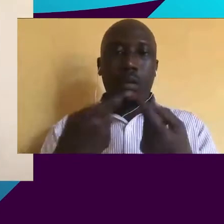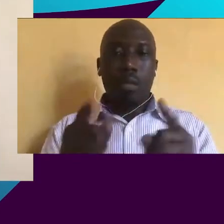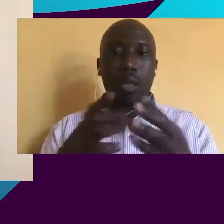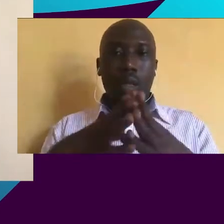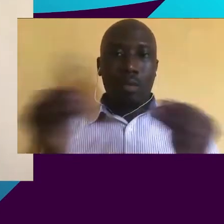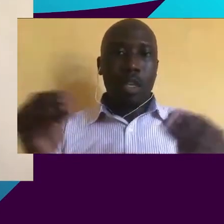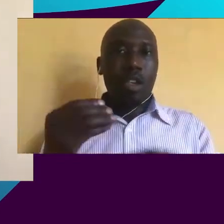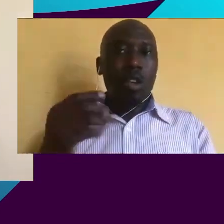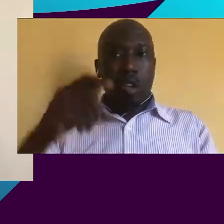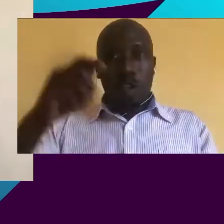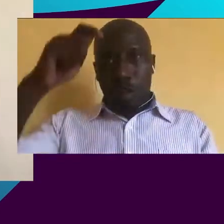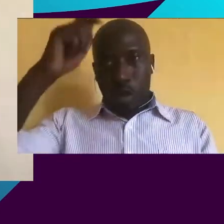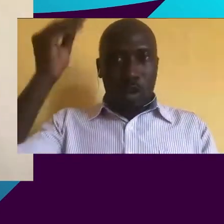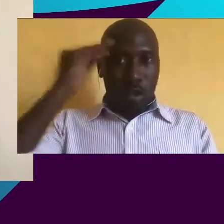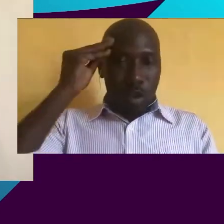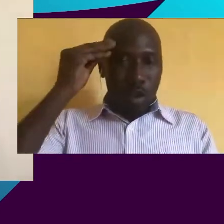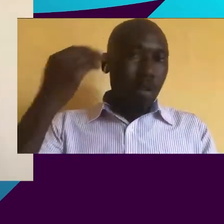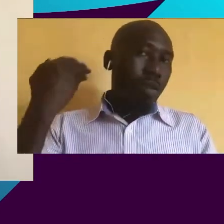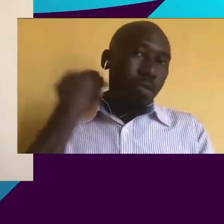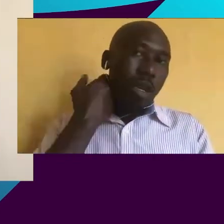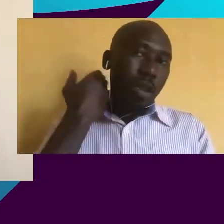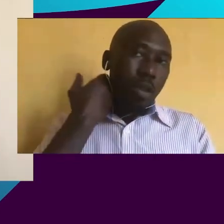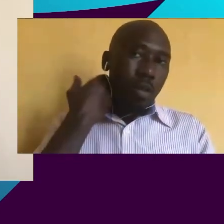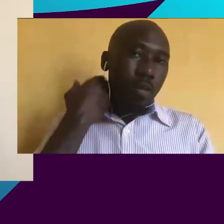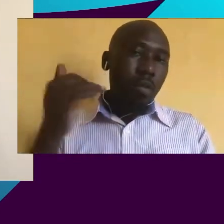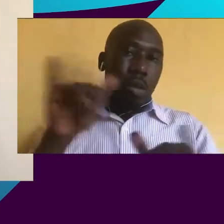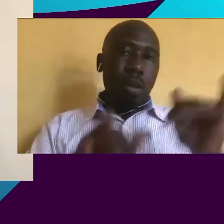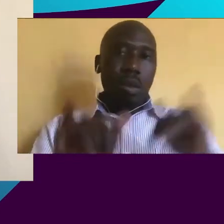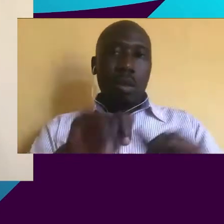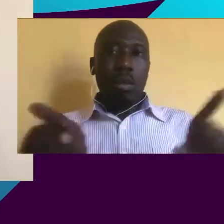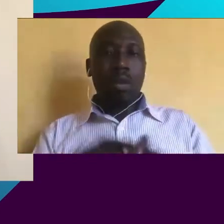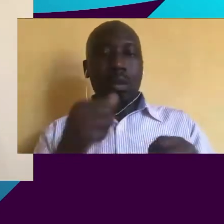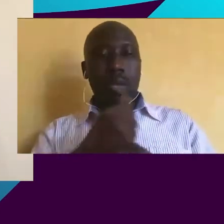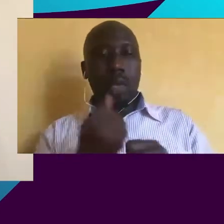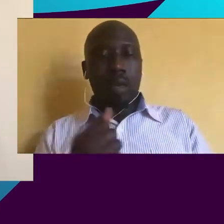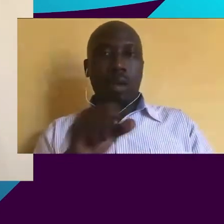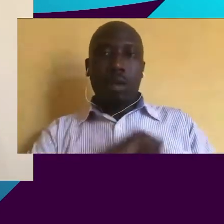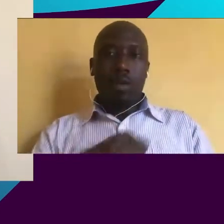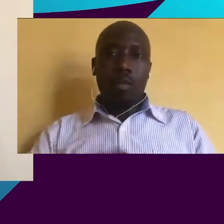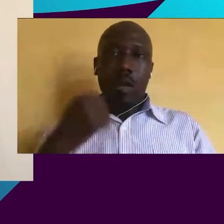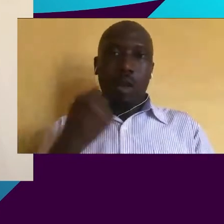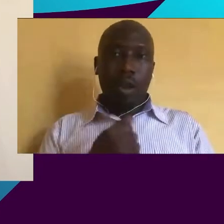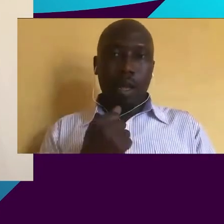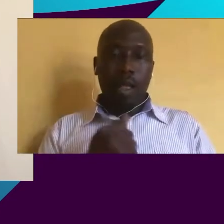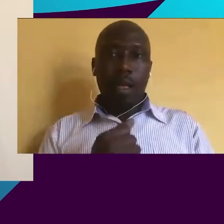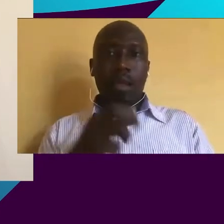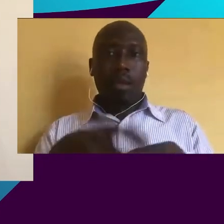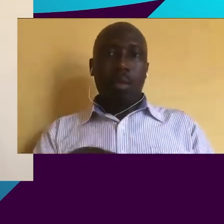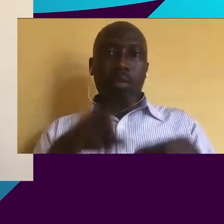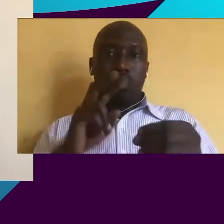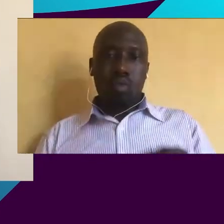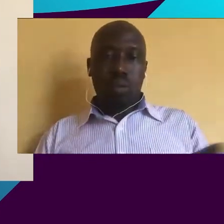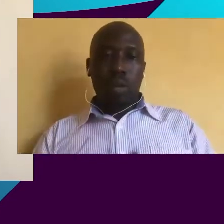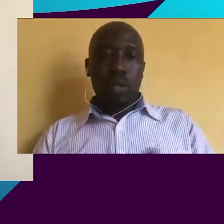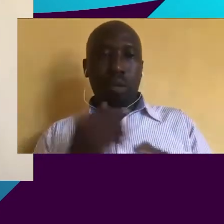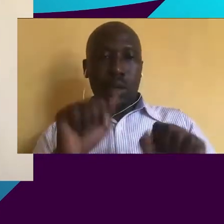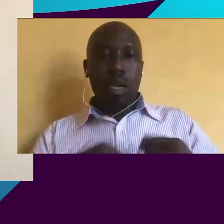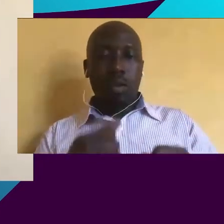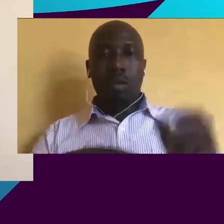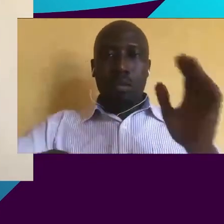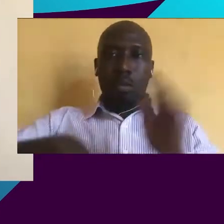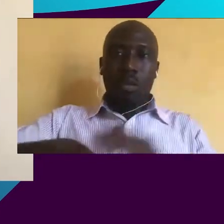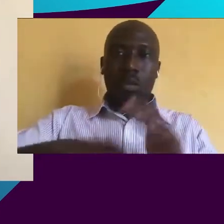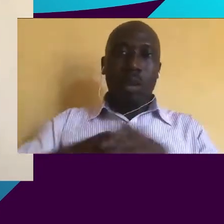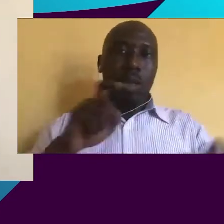this is making a lot of women and girls drop out because they cannot pray during their menstrual periods, and they are not